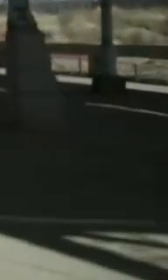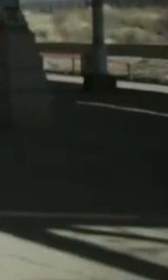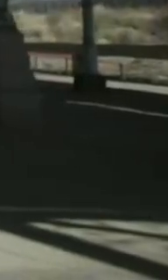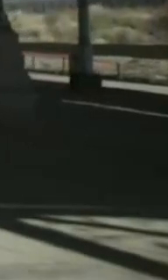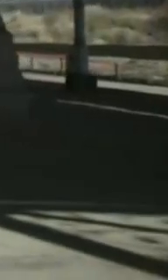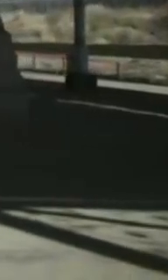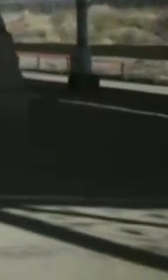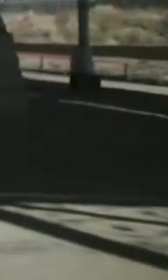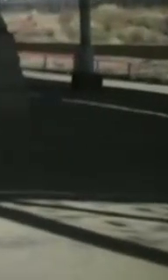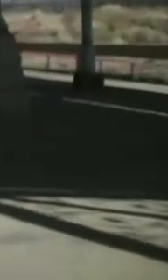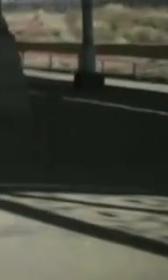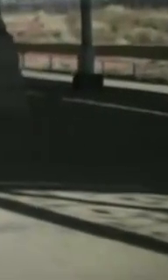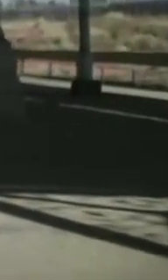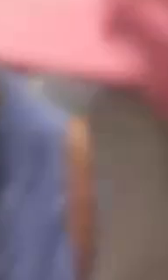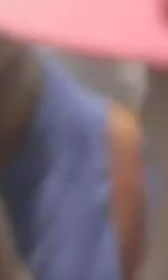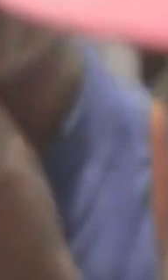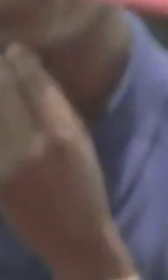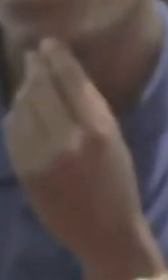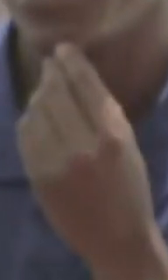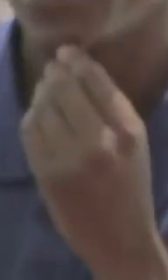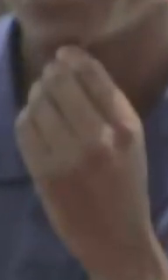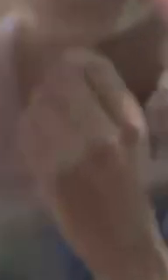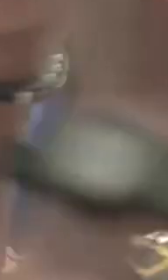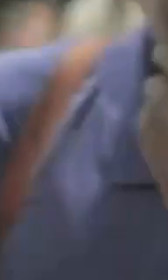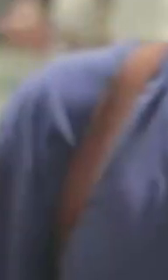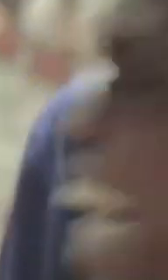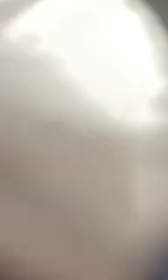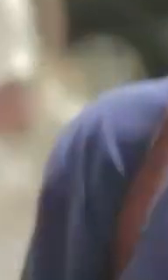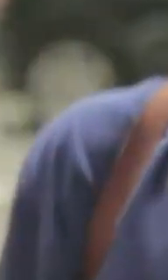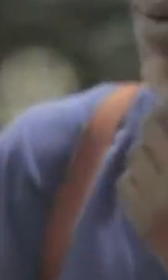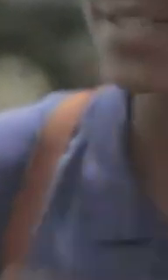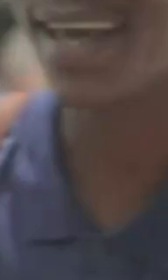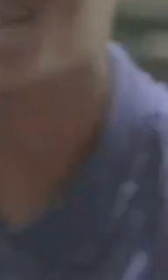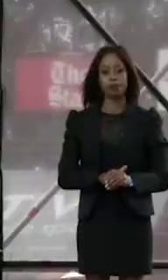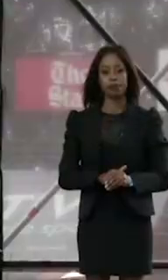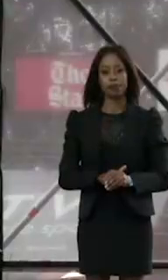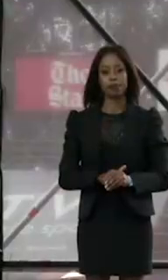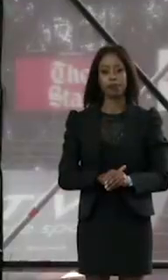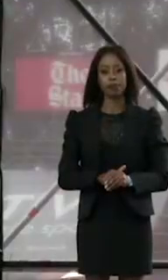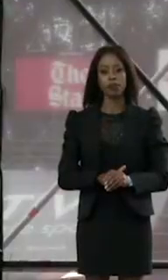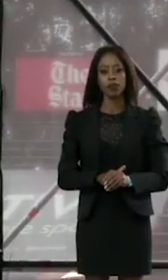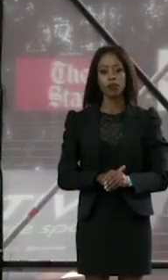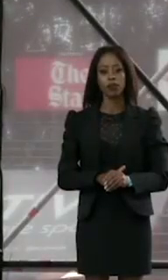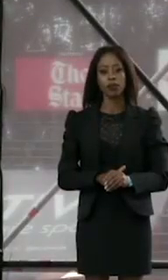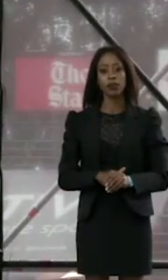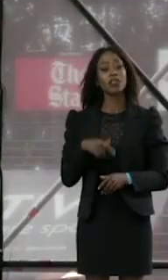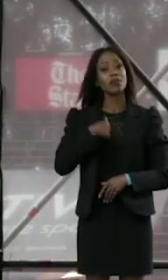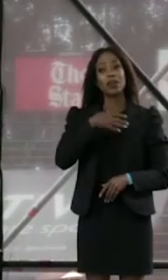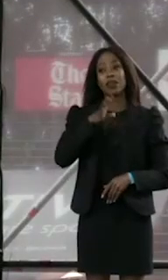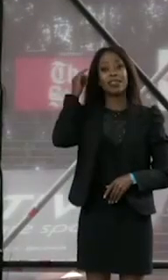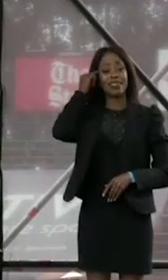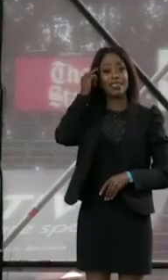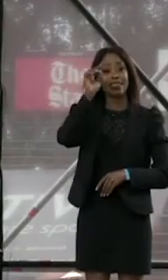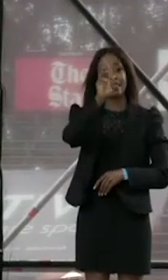An imperfect man constantly trying to do better. Now, I don't want you to think that the